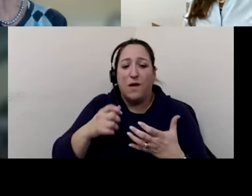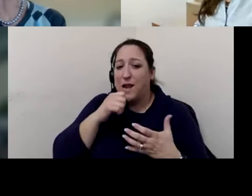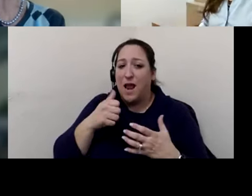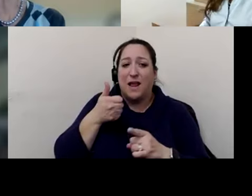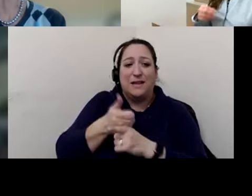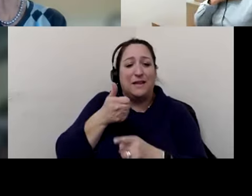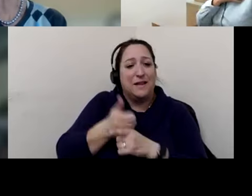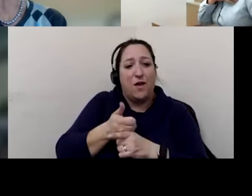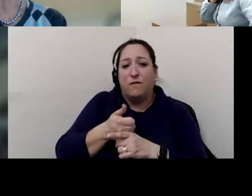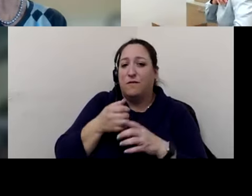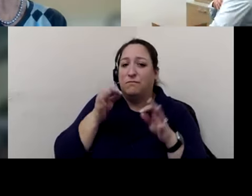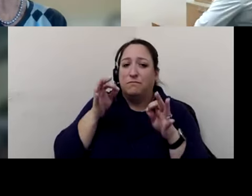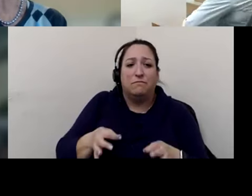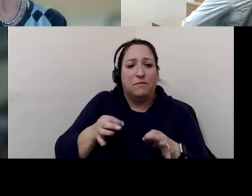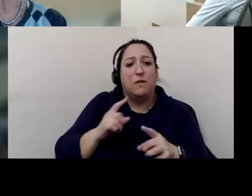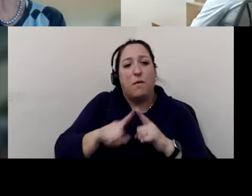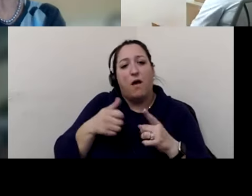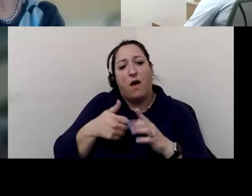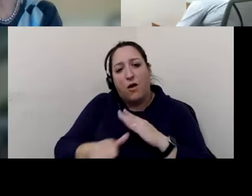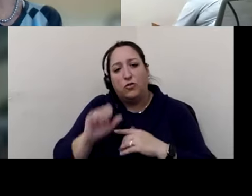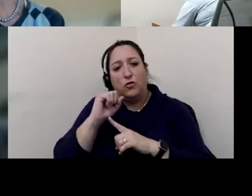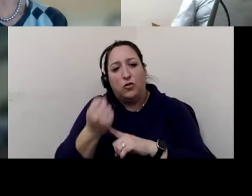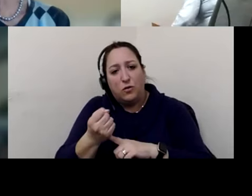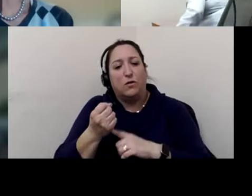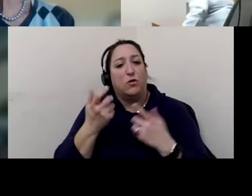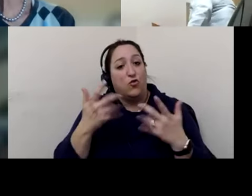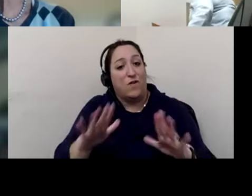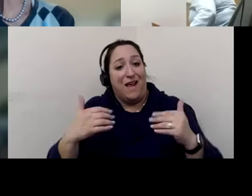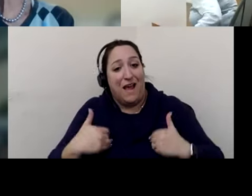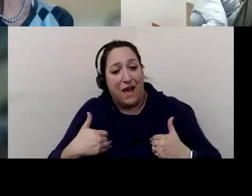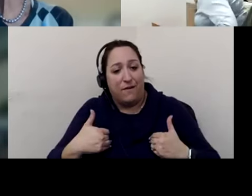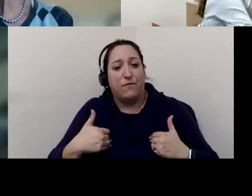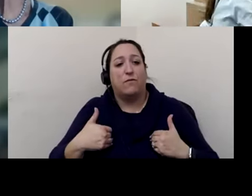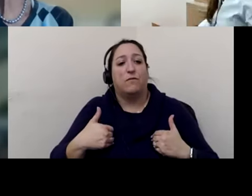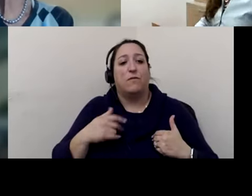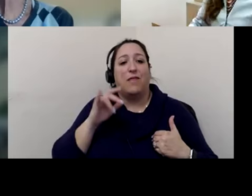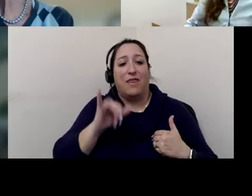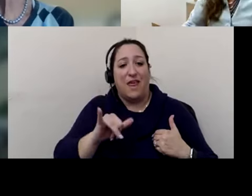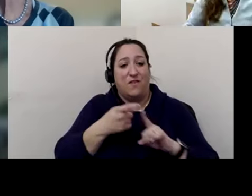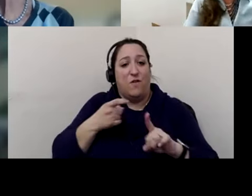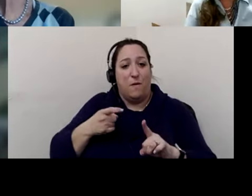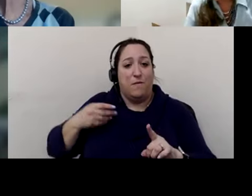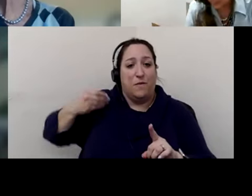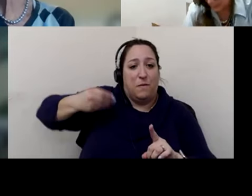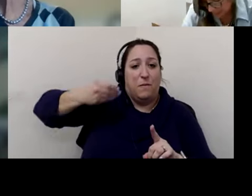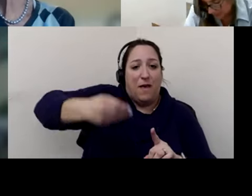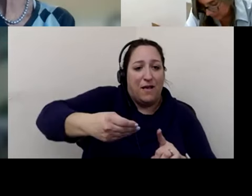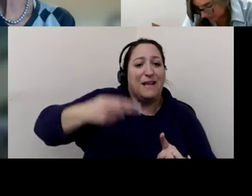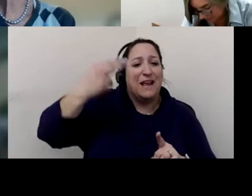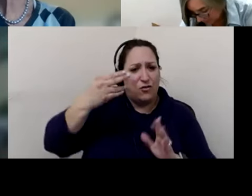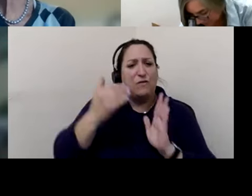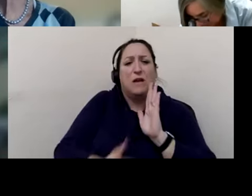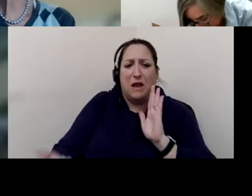self-selected circumstances, but under circumstances existing already, given and transmitted from the past. History repeats